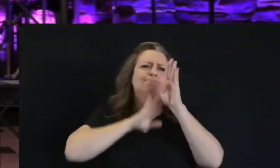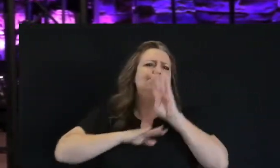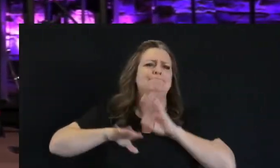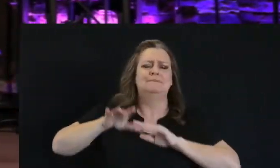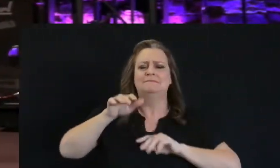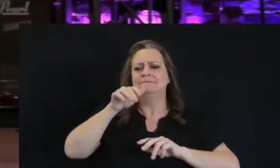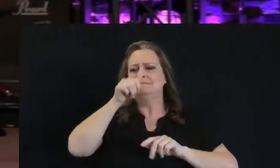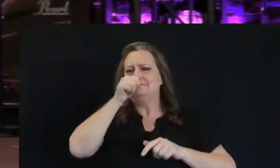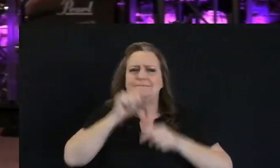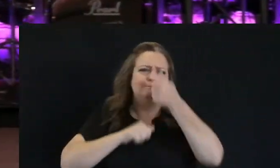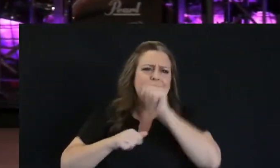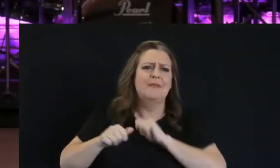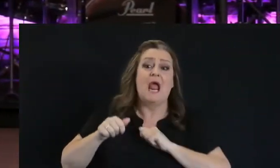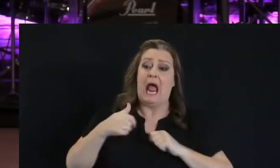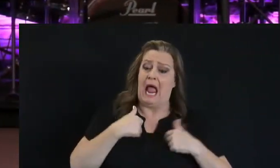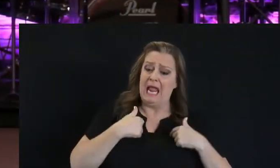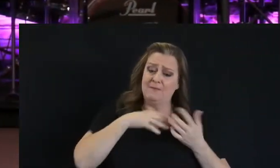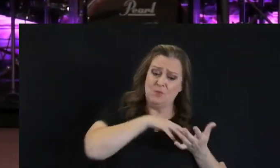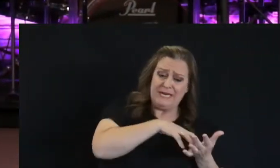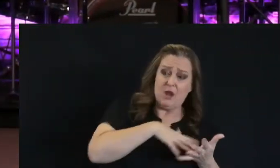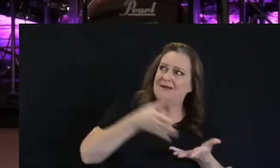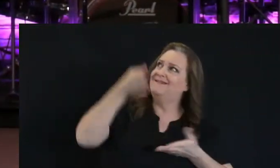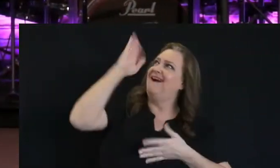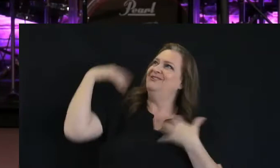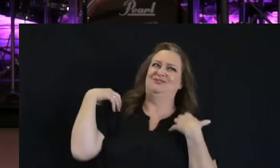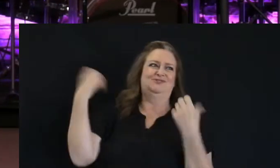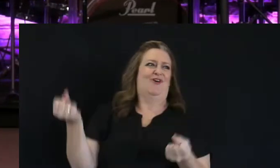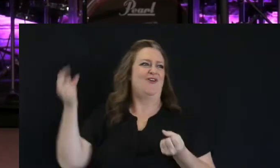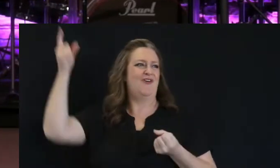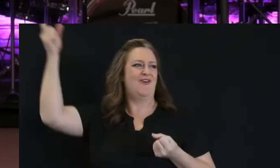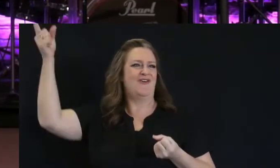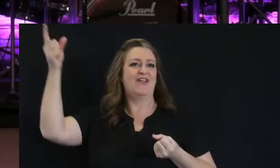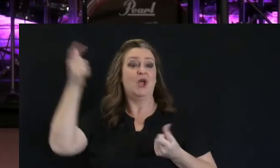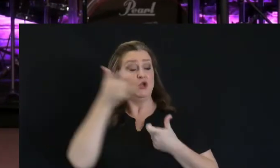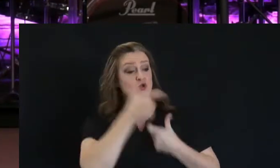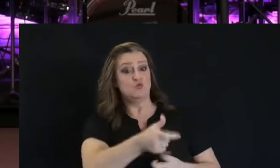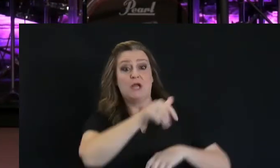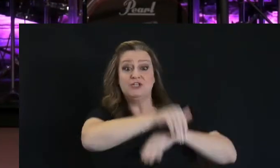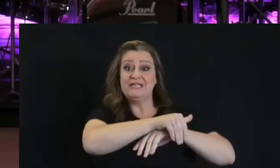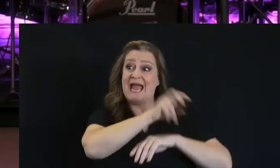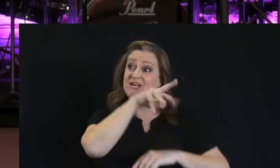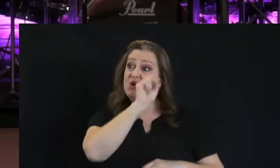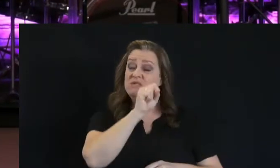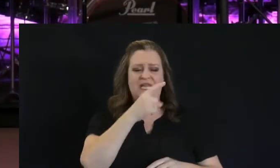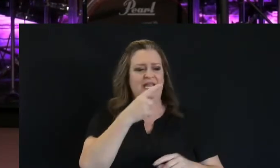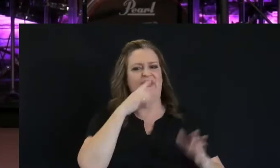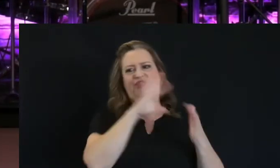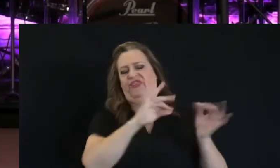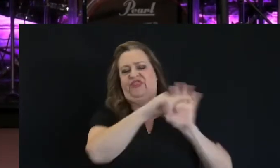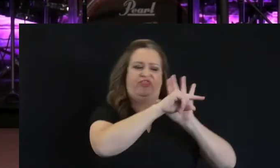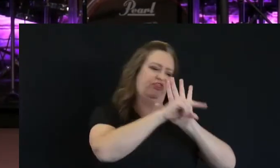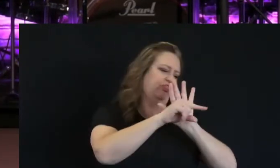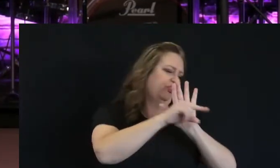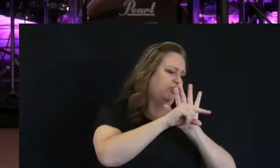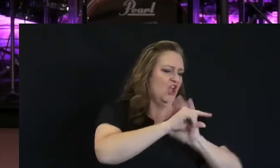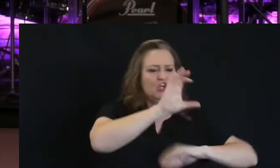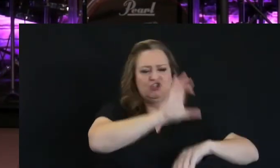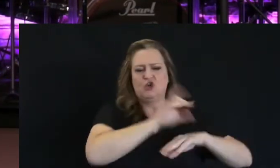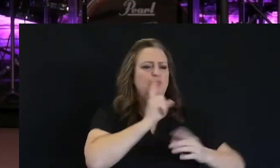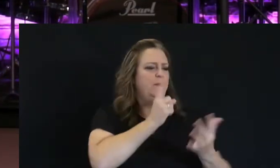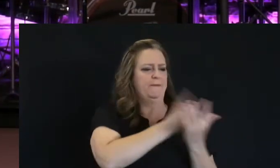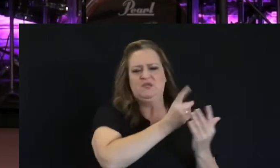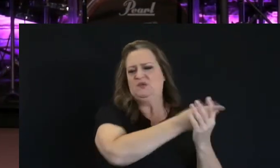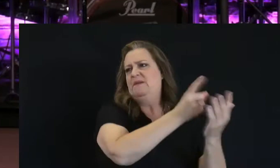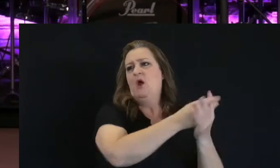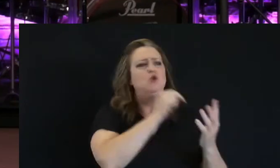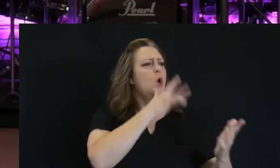when I'm weak, then God is strong. Listen, if you turn on the nightly news and it says this country's going down the tubes and that the church might be persecuted, don't let your heart be